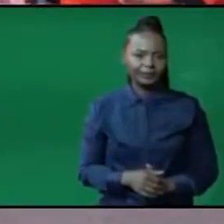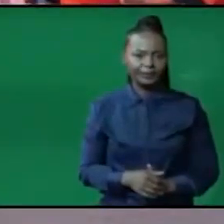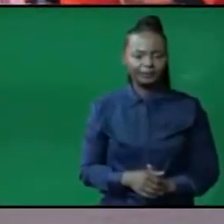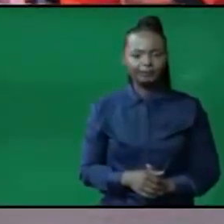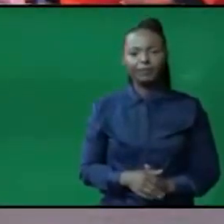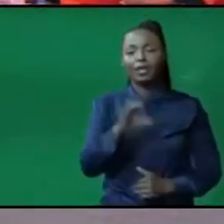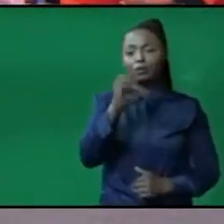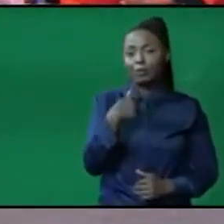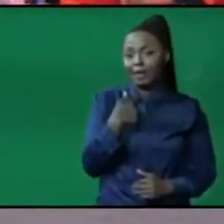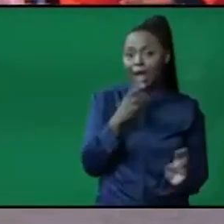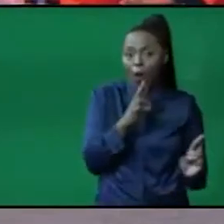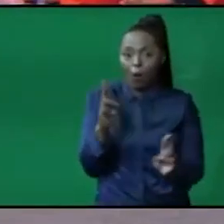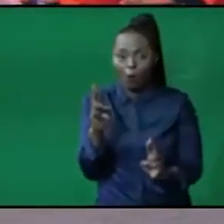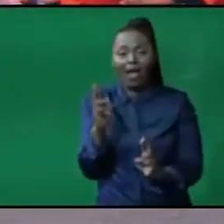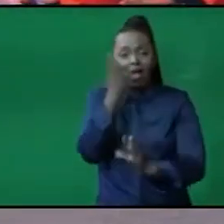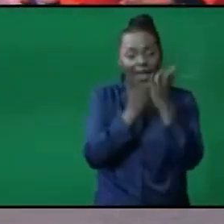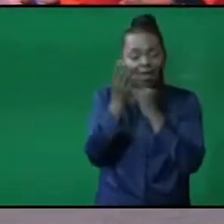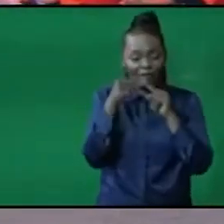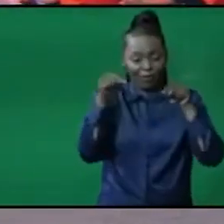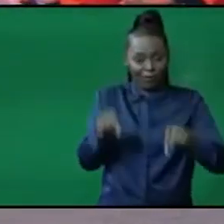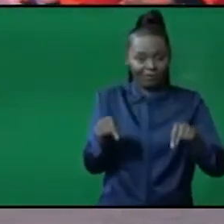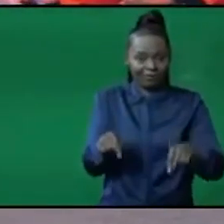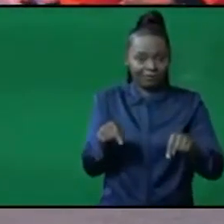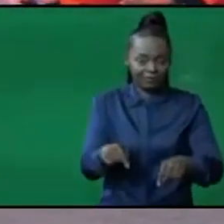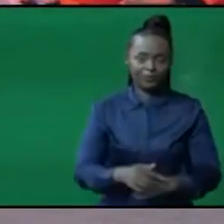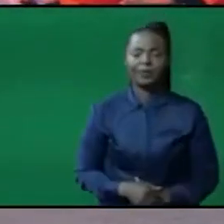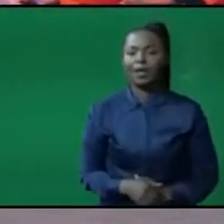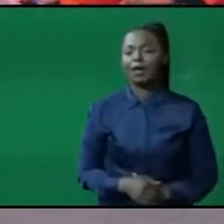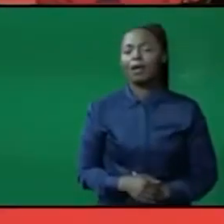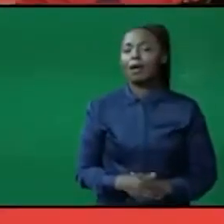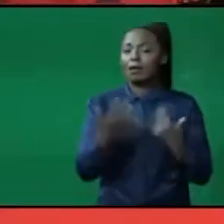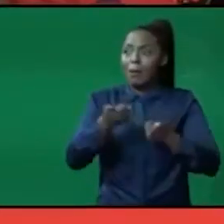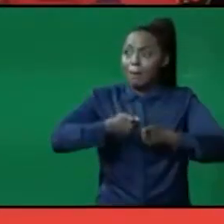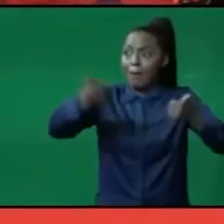So I hope we are going to learn from here and go and